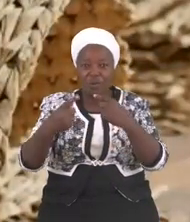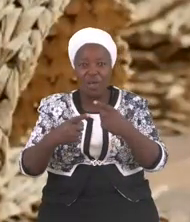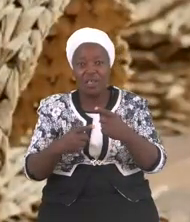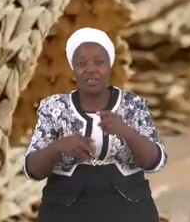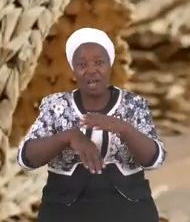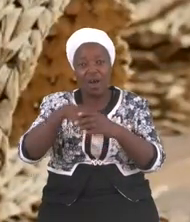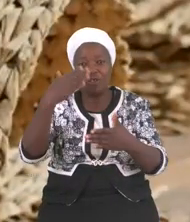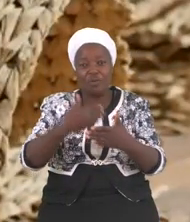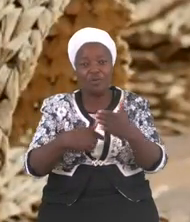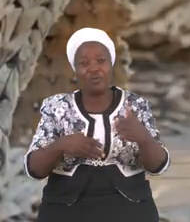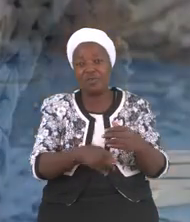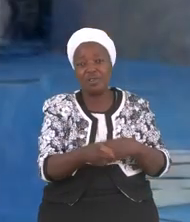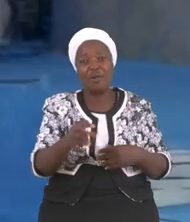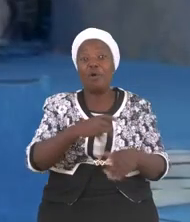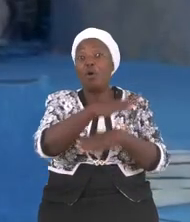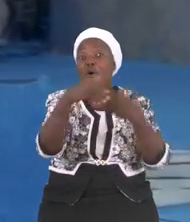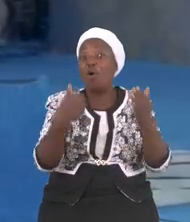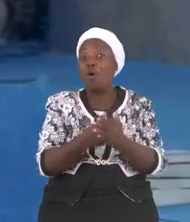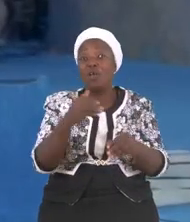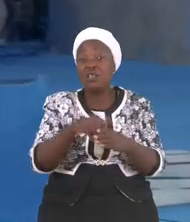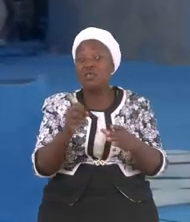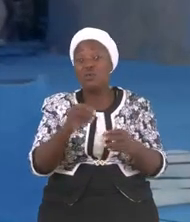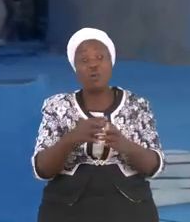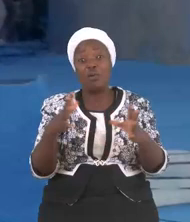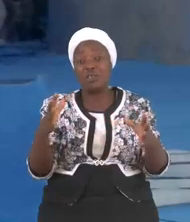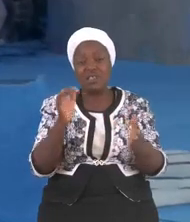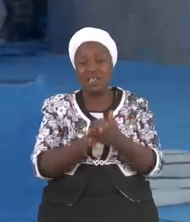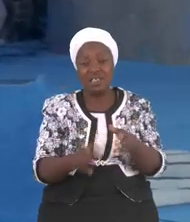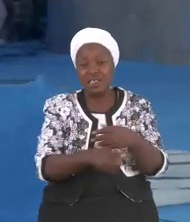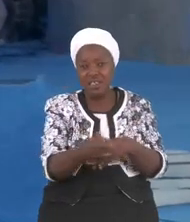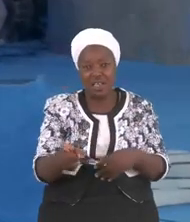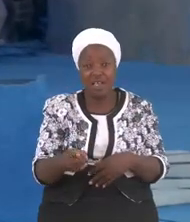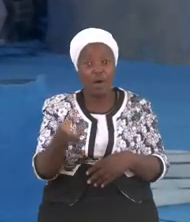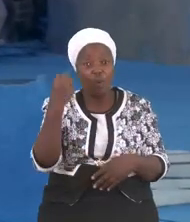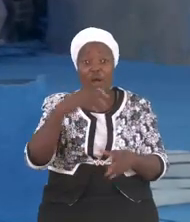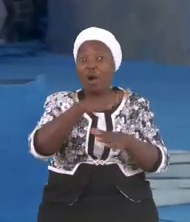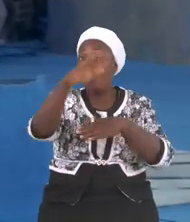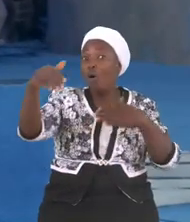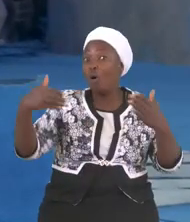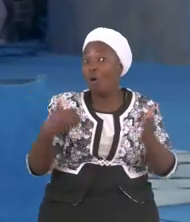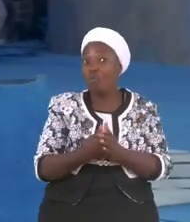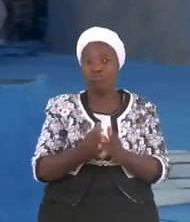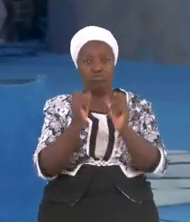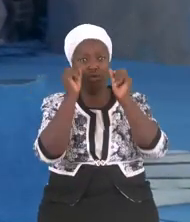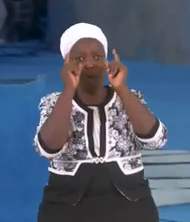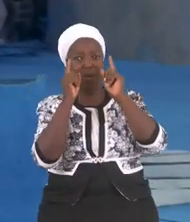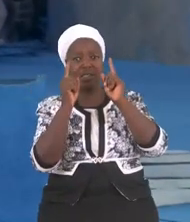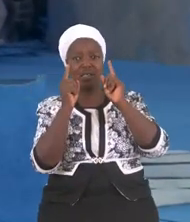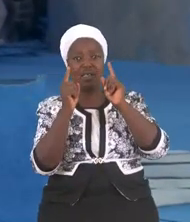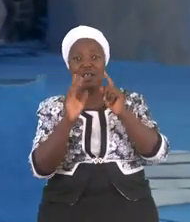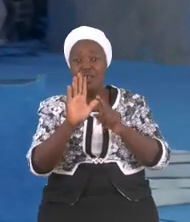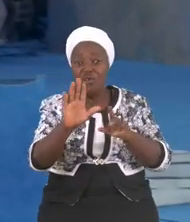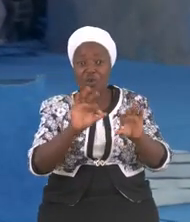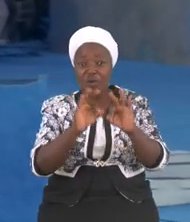them all, insomuch that they were all amazed. Your family will